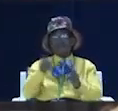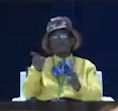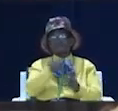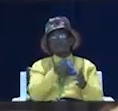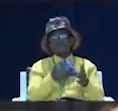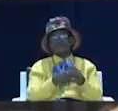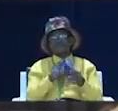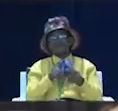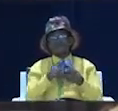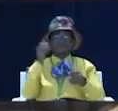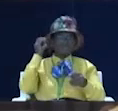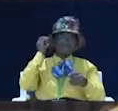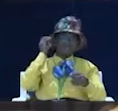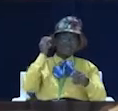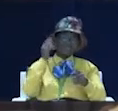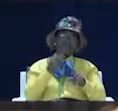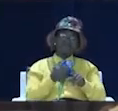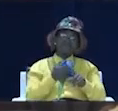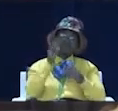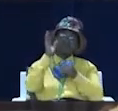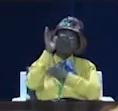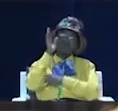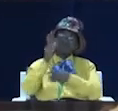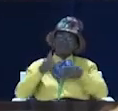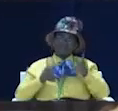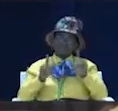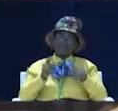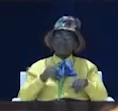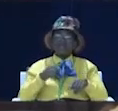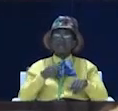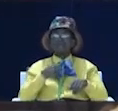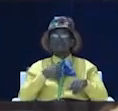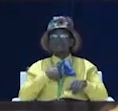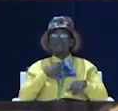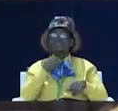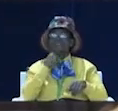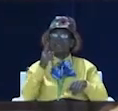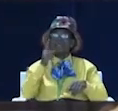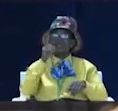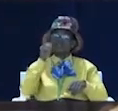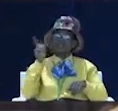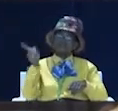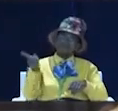Let me tell you one thing, and this is for your ears only.